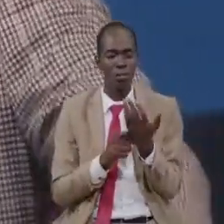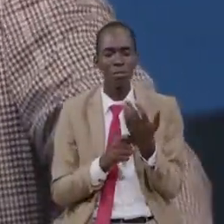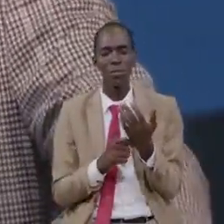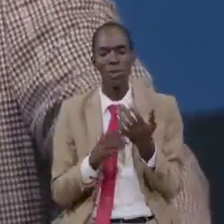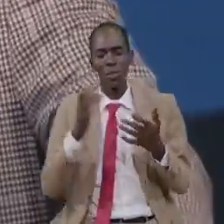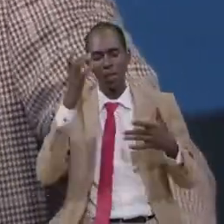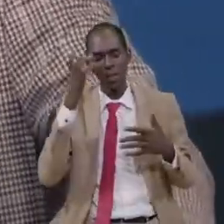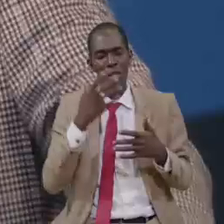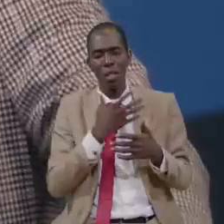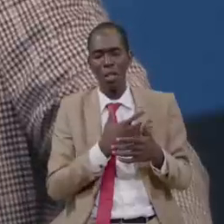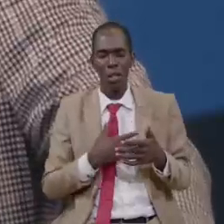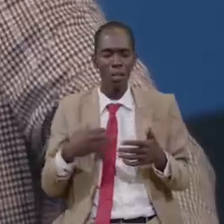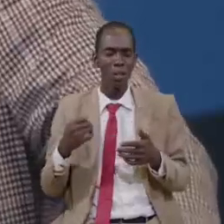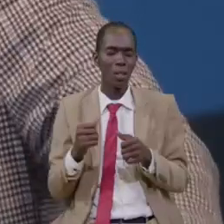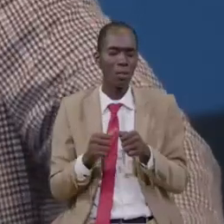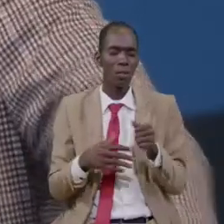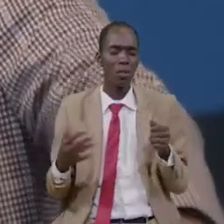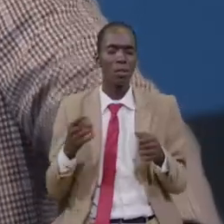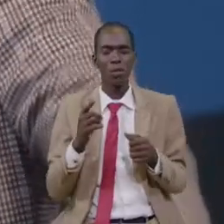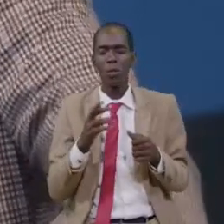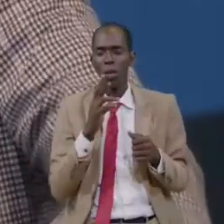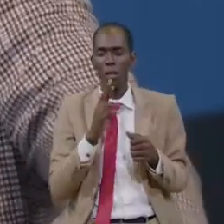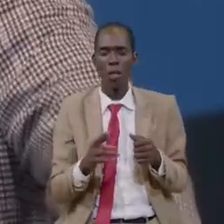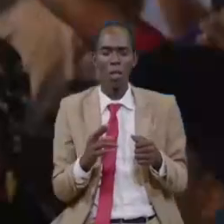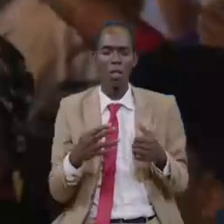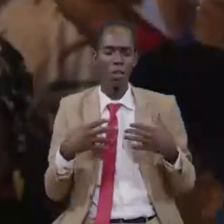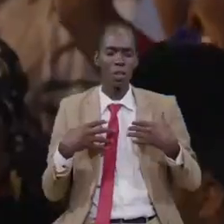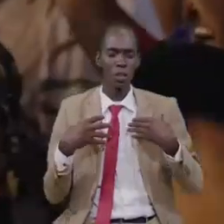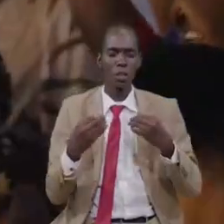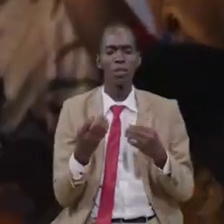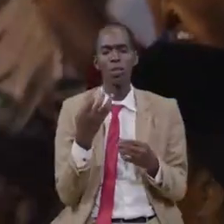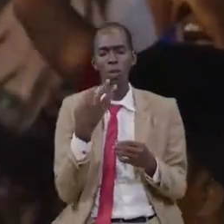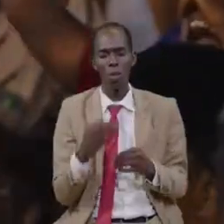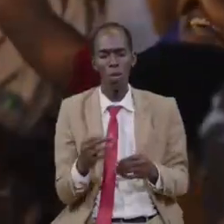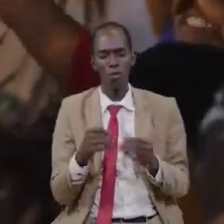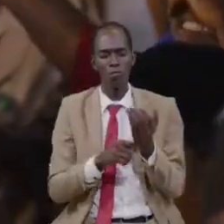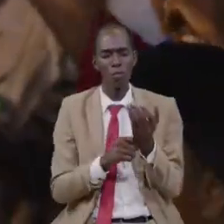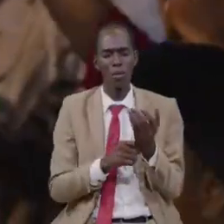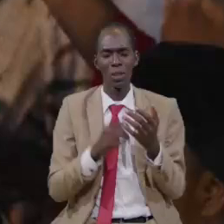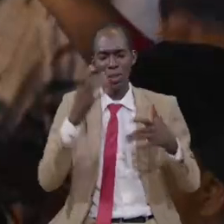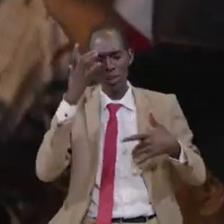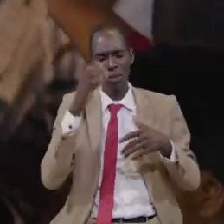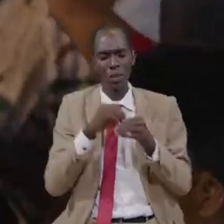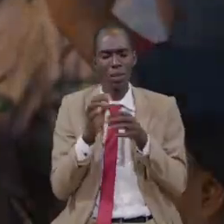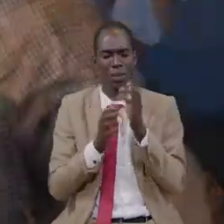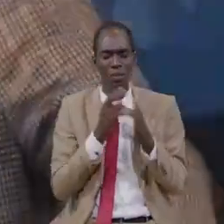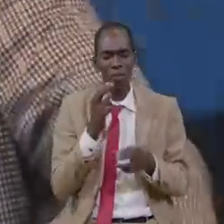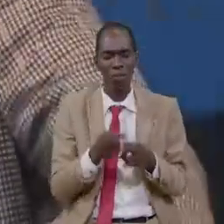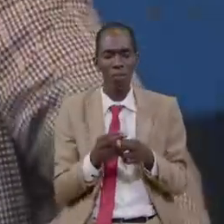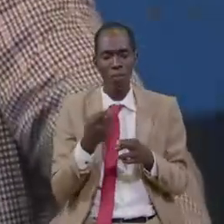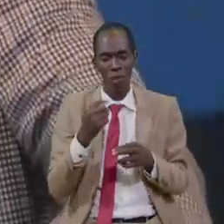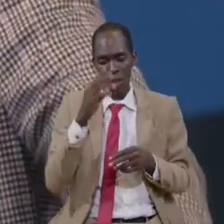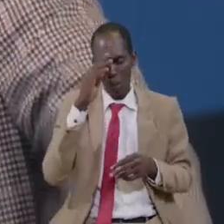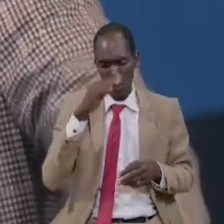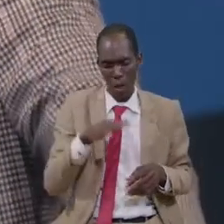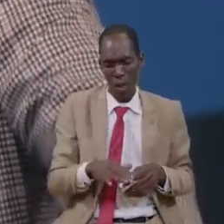everything, you're healed of skin disease in Jesus' name. The boil that has been there